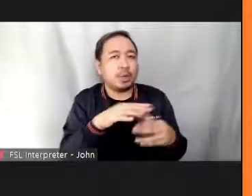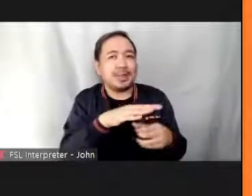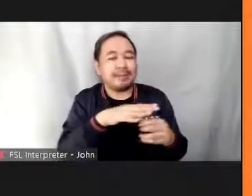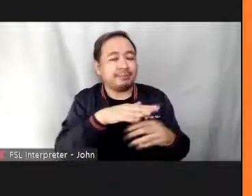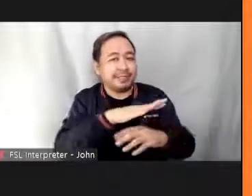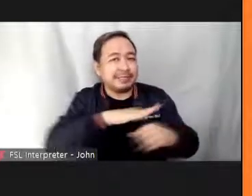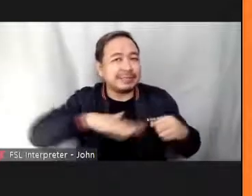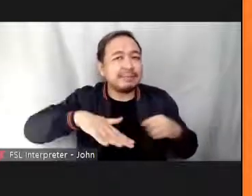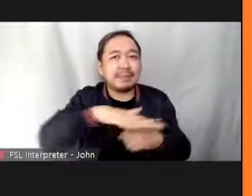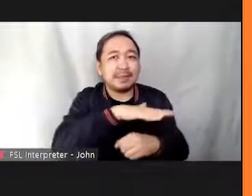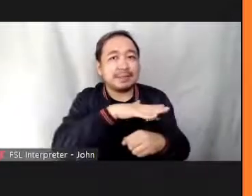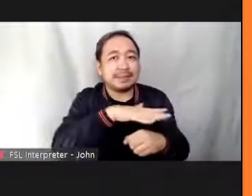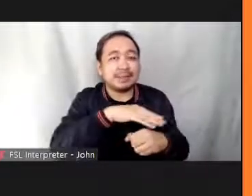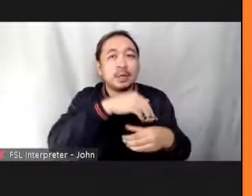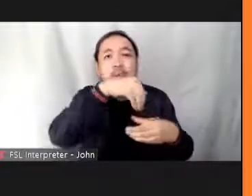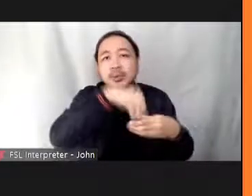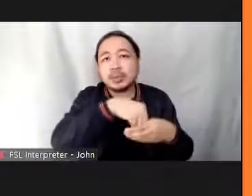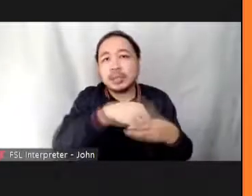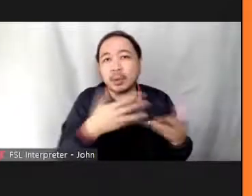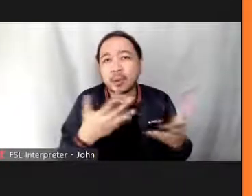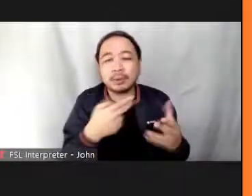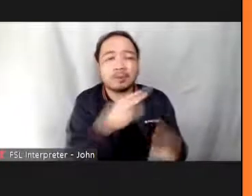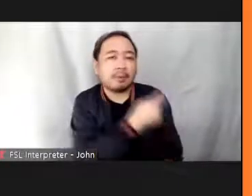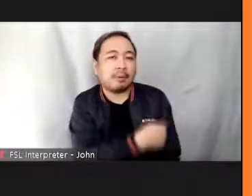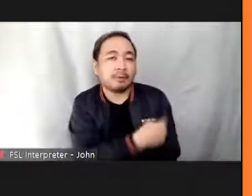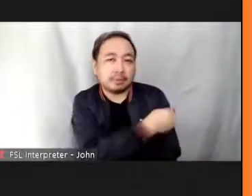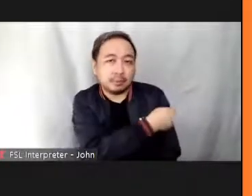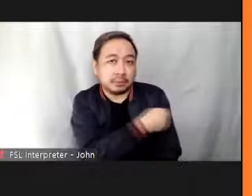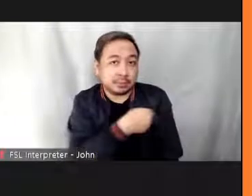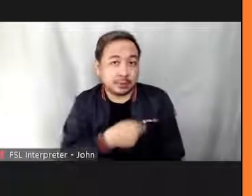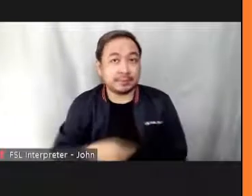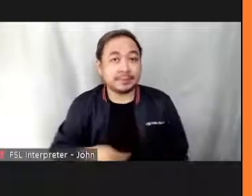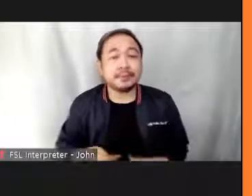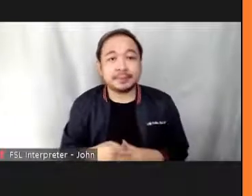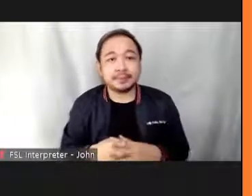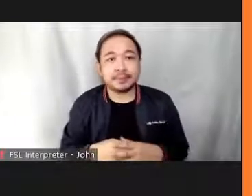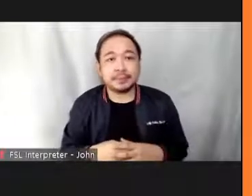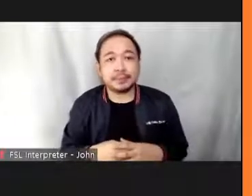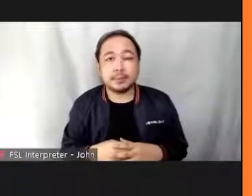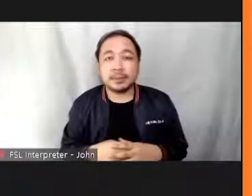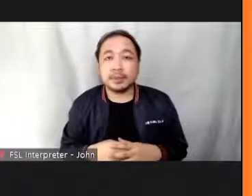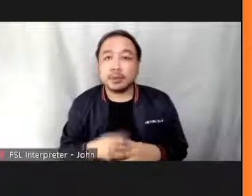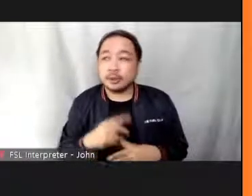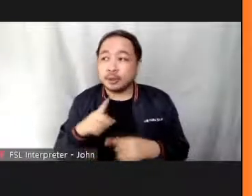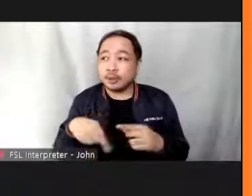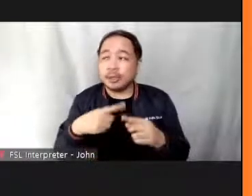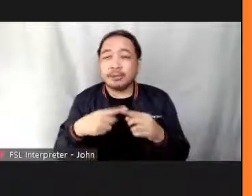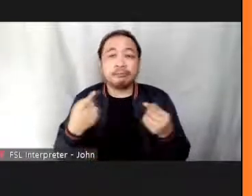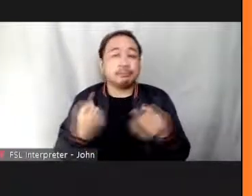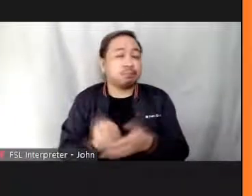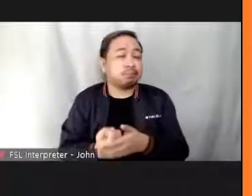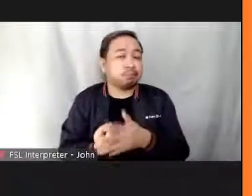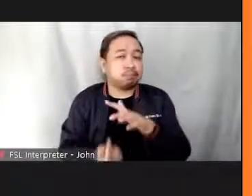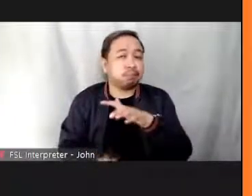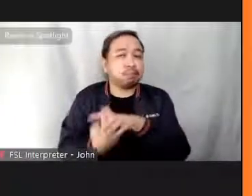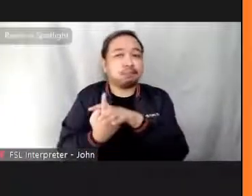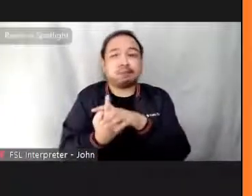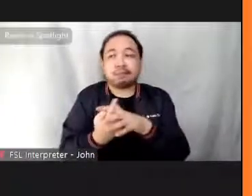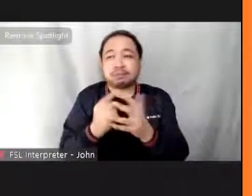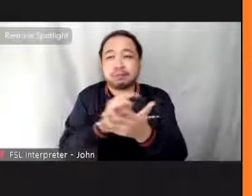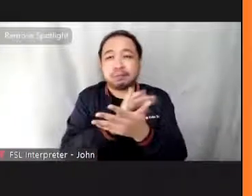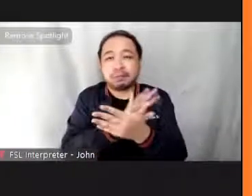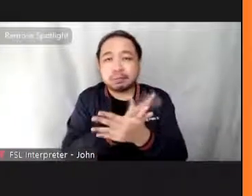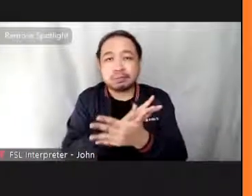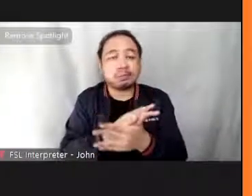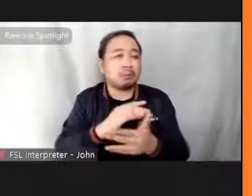nasa loob din ng mga hospitals. Kaya naman, nung nagkaroon ng pandemic at nagkaroon ng mga lockdowns, the